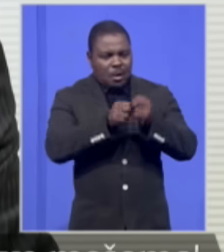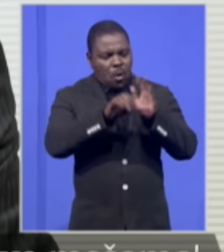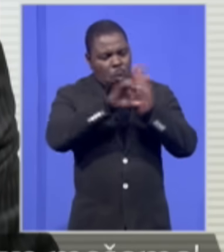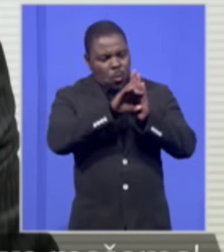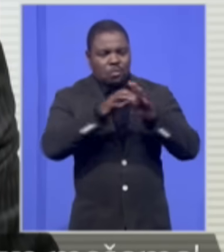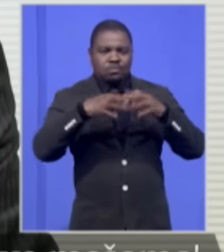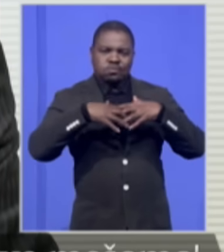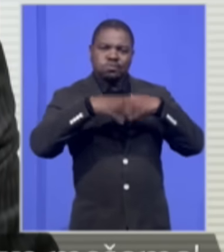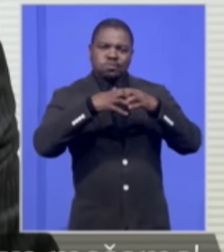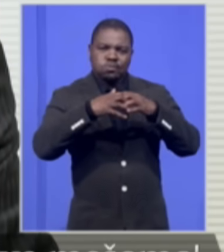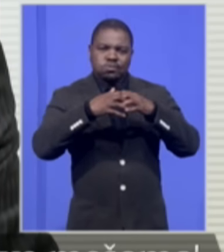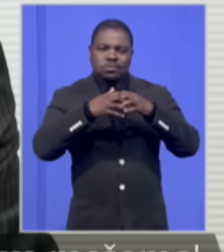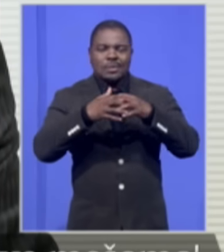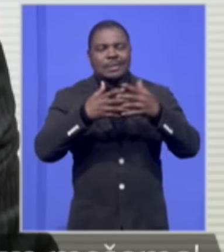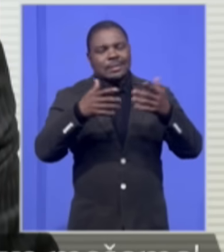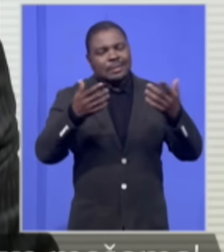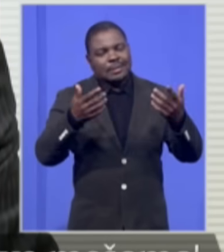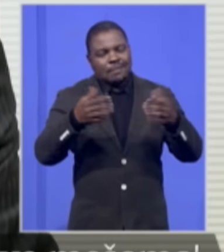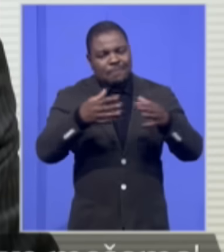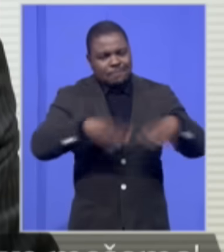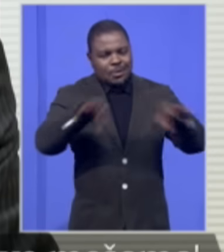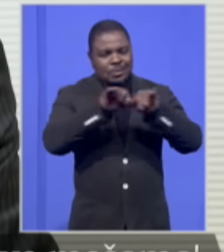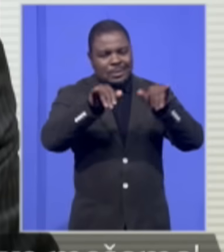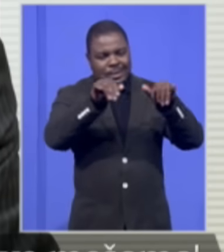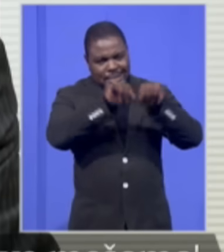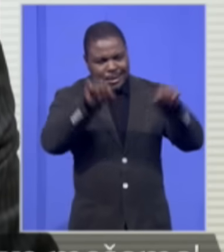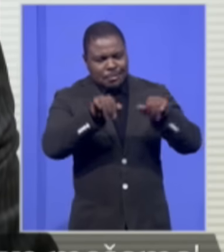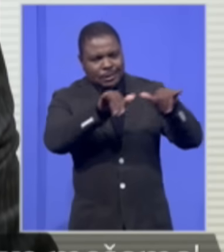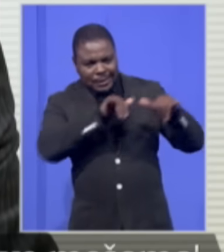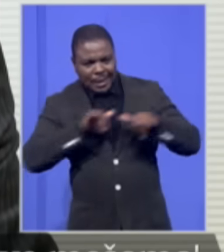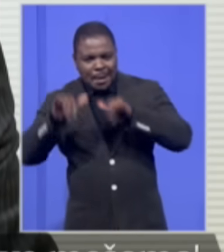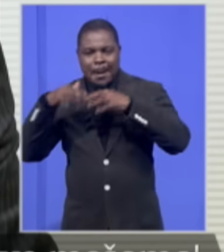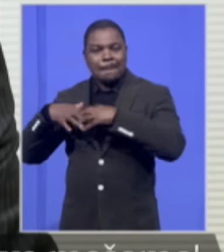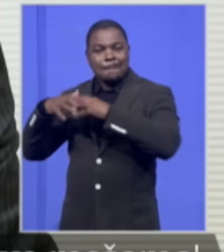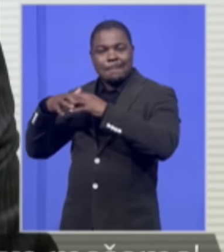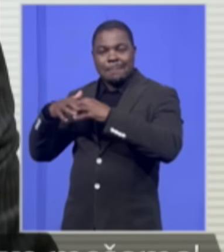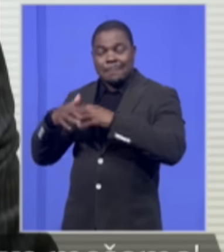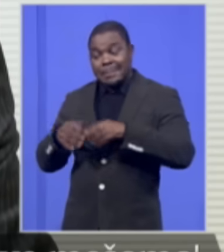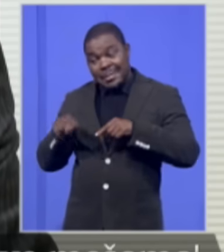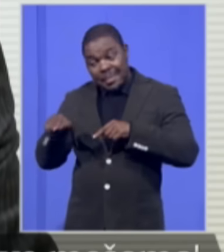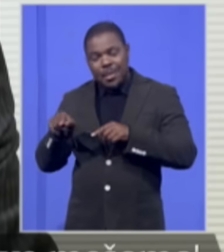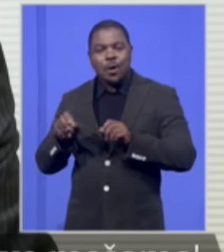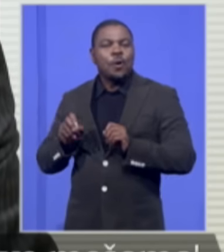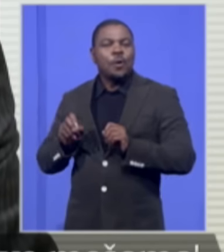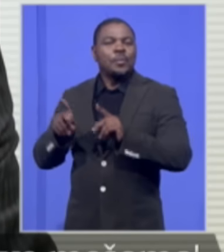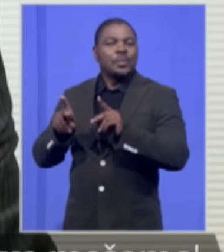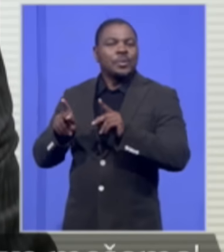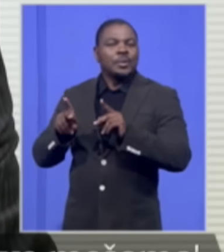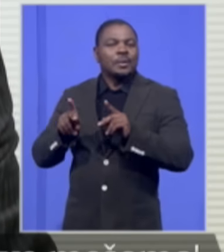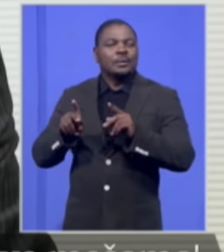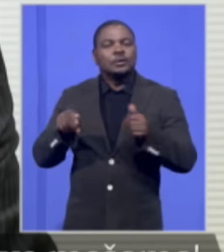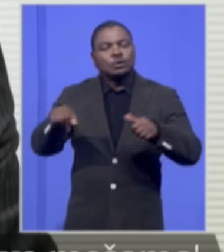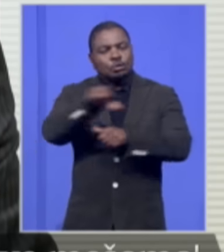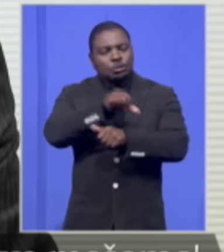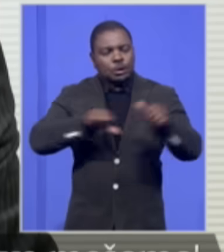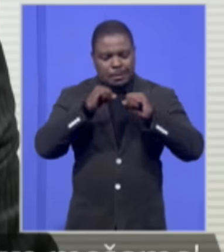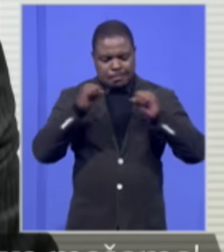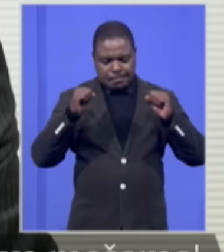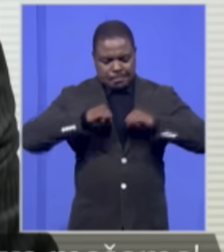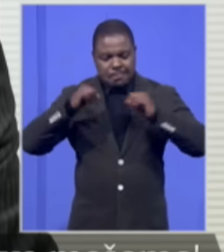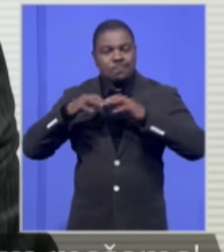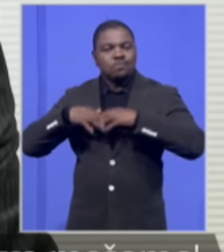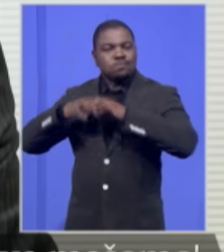and common value system. It is an opportunity to forge a new social compact for